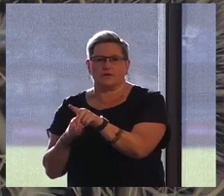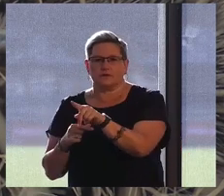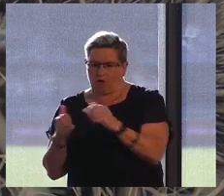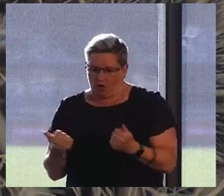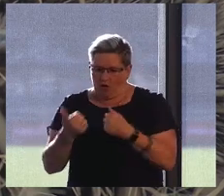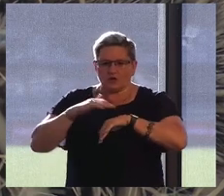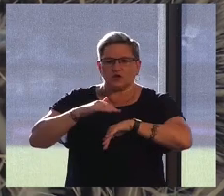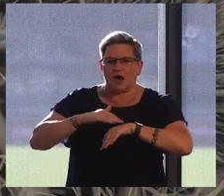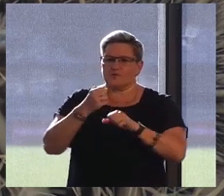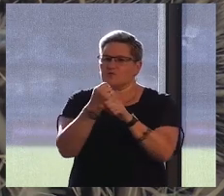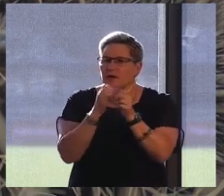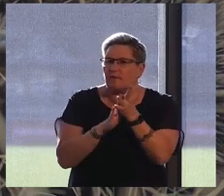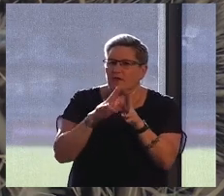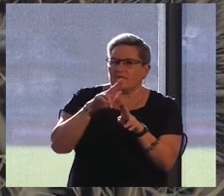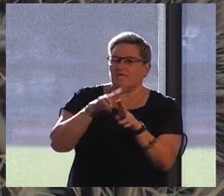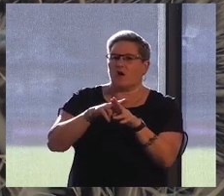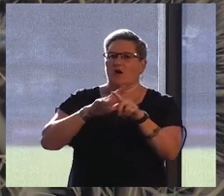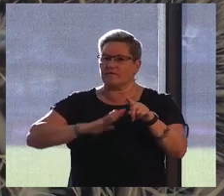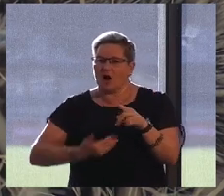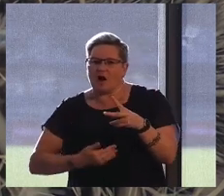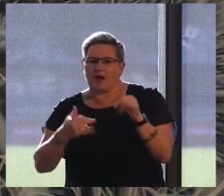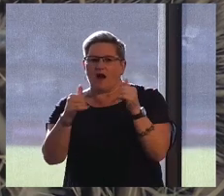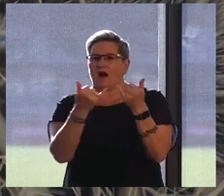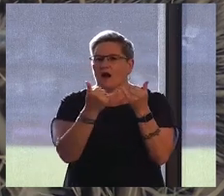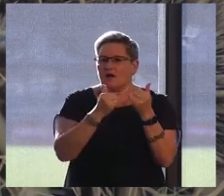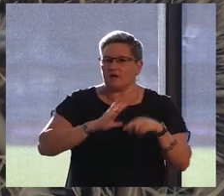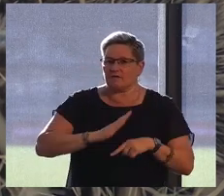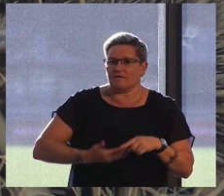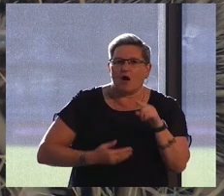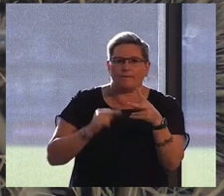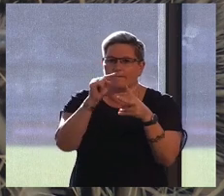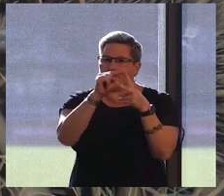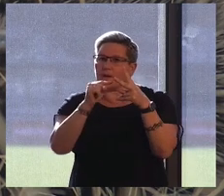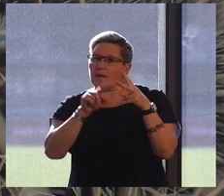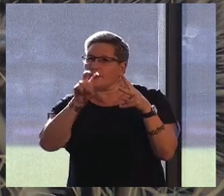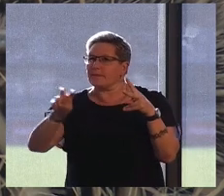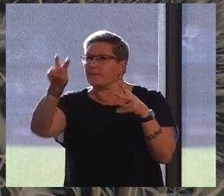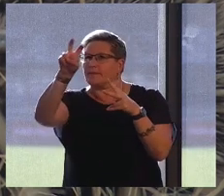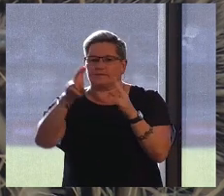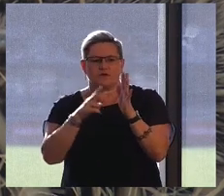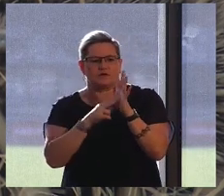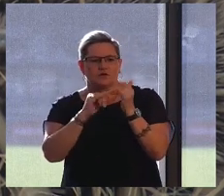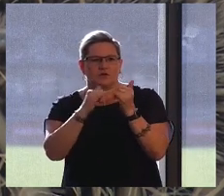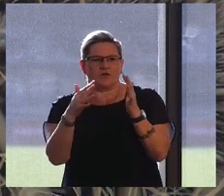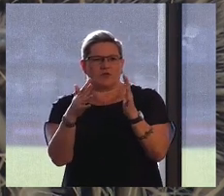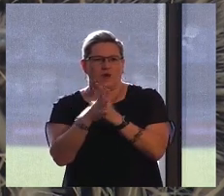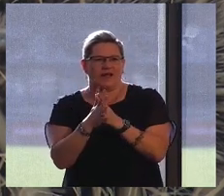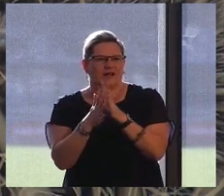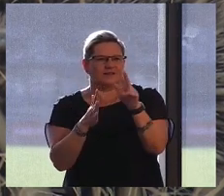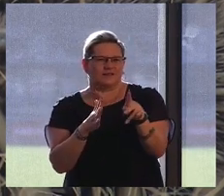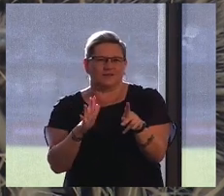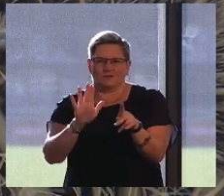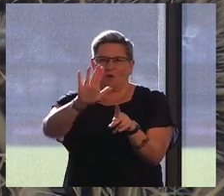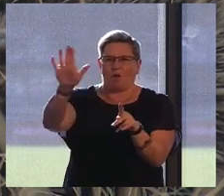on my grandparents' farm in the Liverpool Plains and my uncle's farm in Moree and other properties that belonged to various aunties and